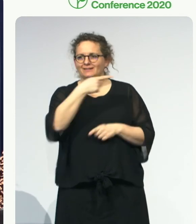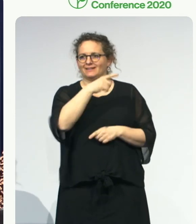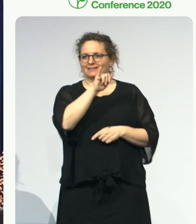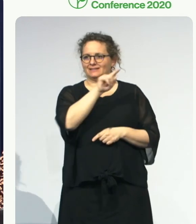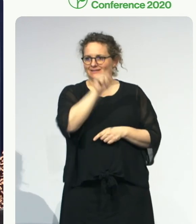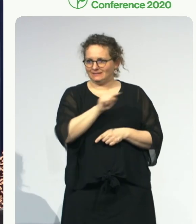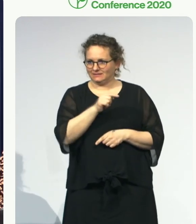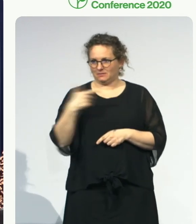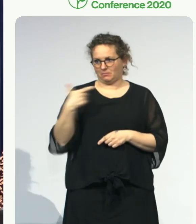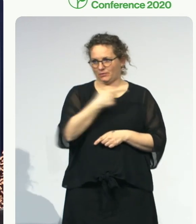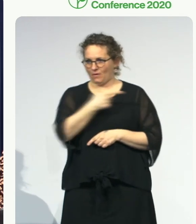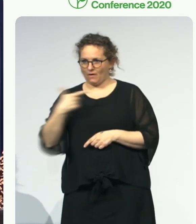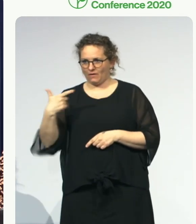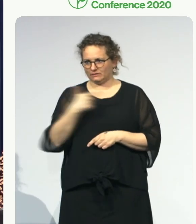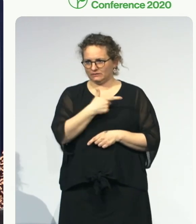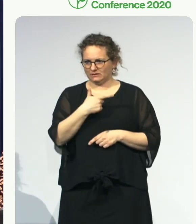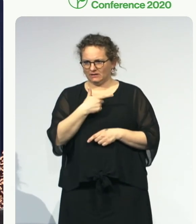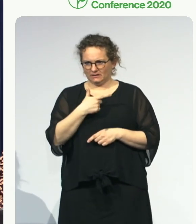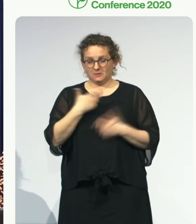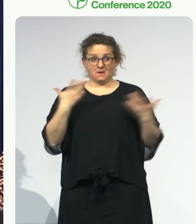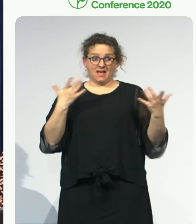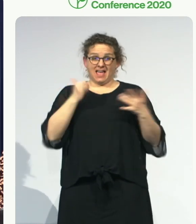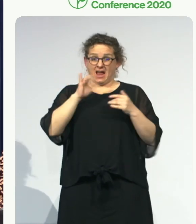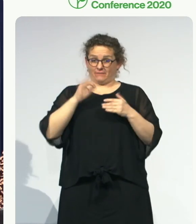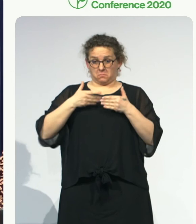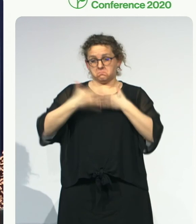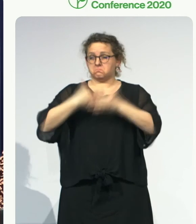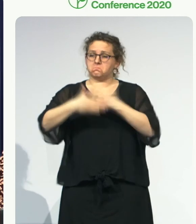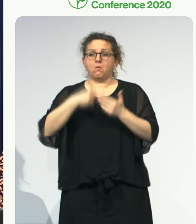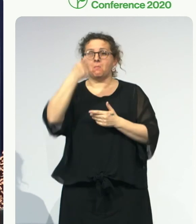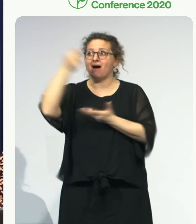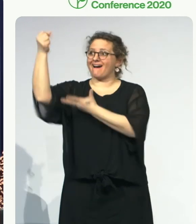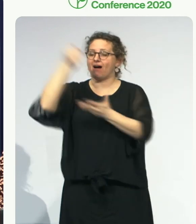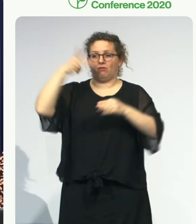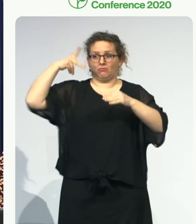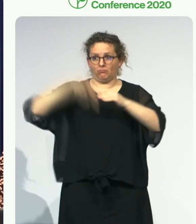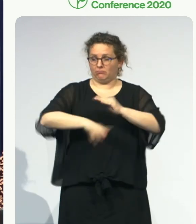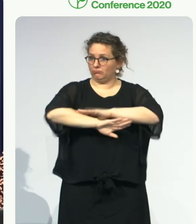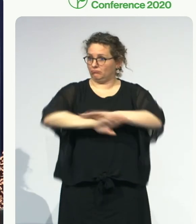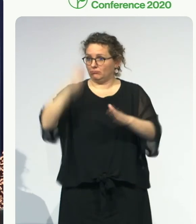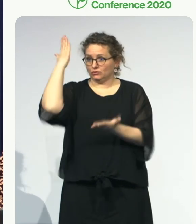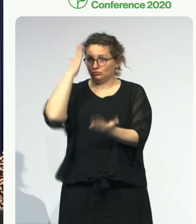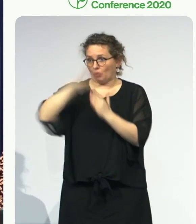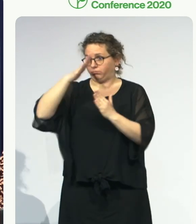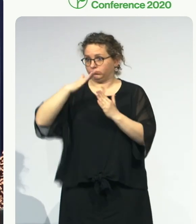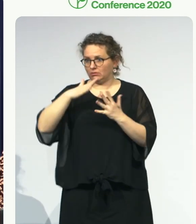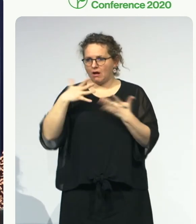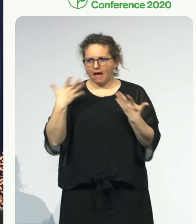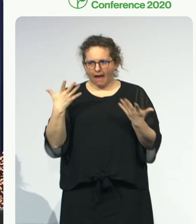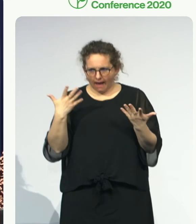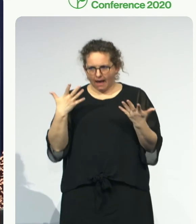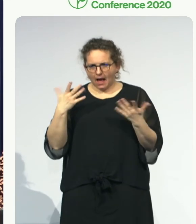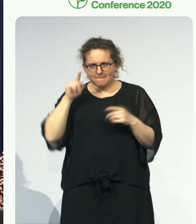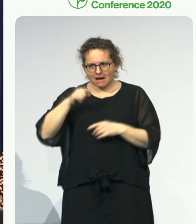continue. And I was wondering if there's any specific focus or priorities in terms of